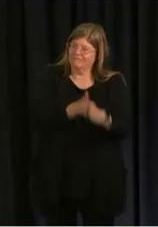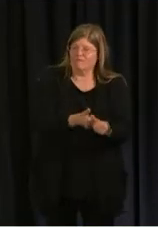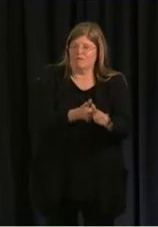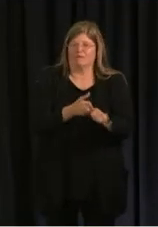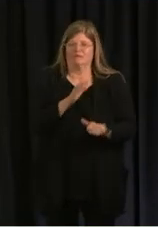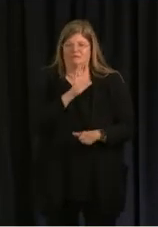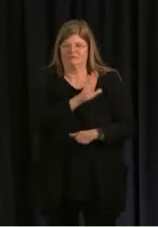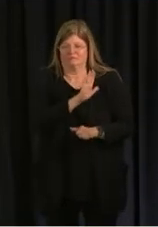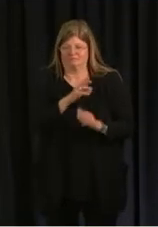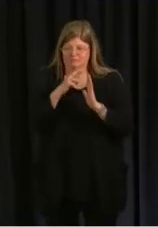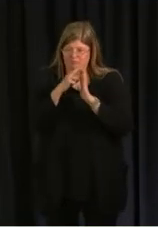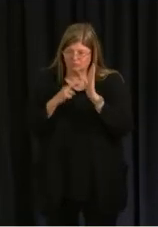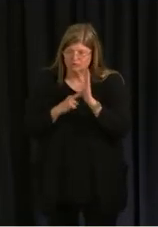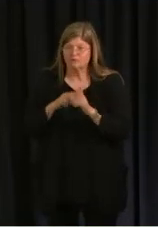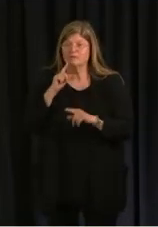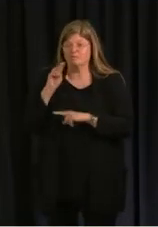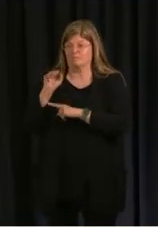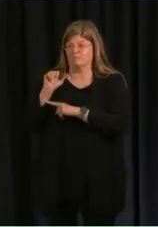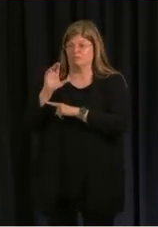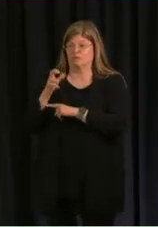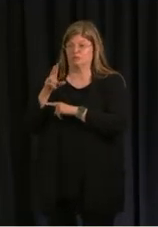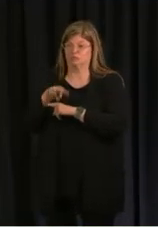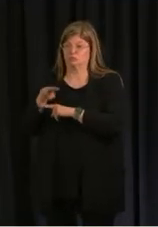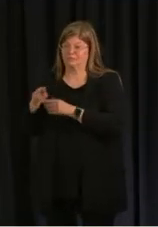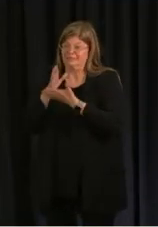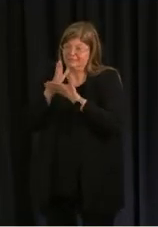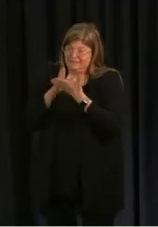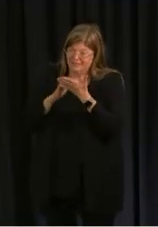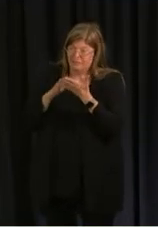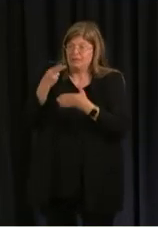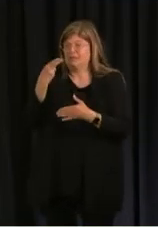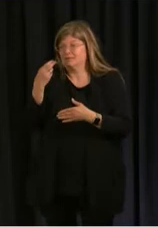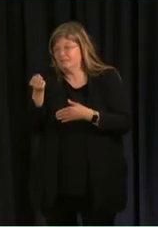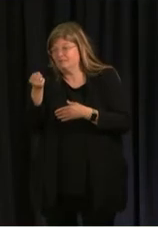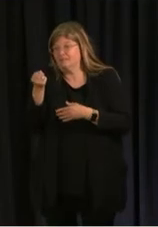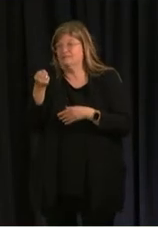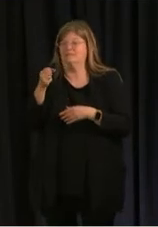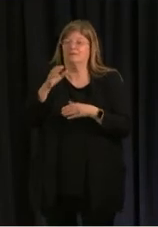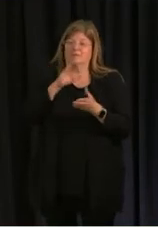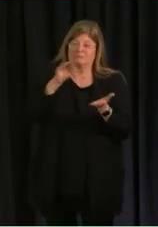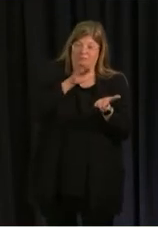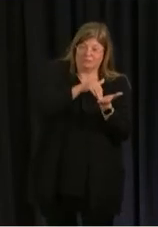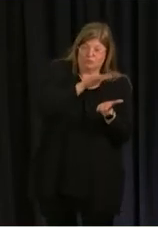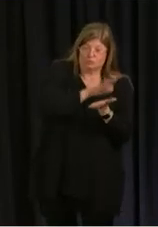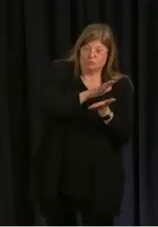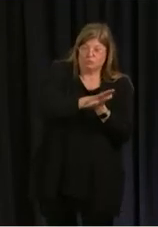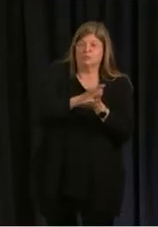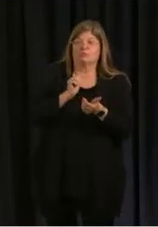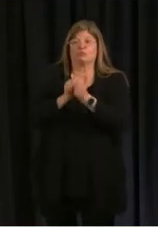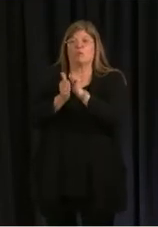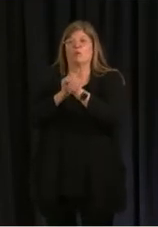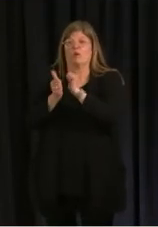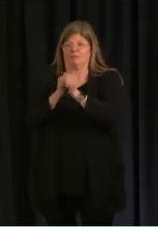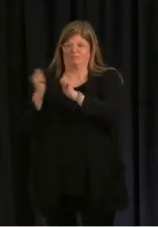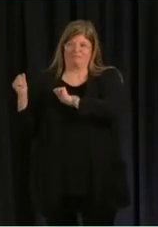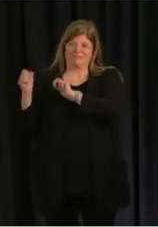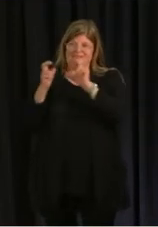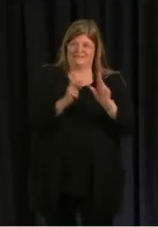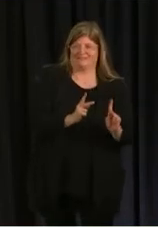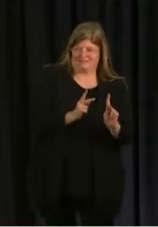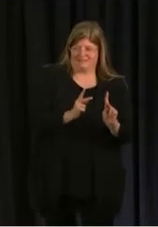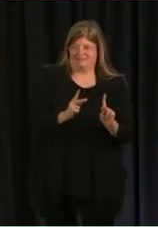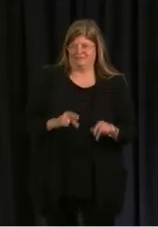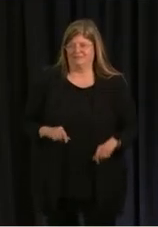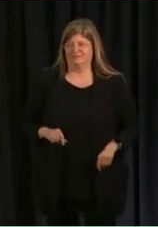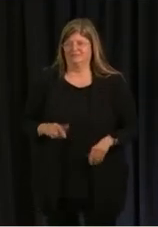22nd, some high school and middle school sports will be activated. As of March 15th, some high school sports had resumed